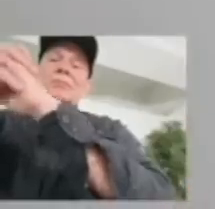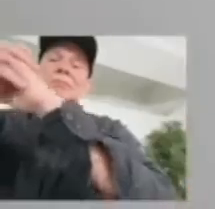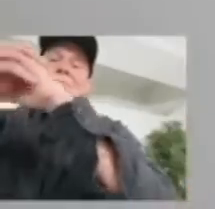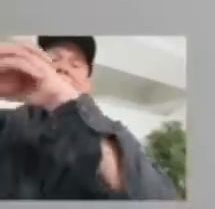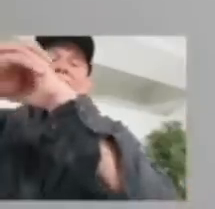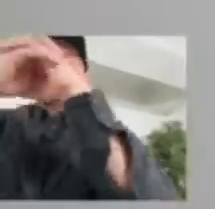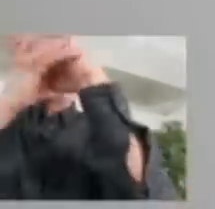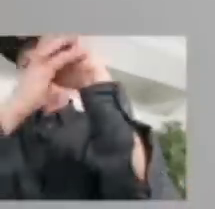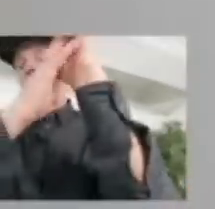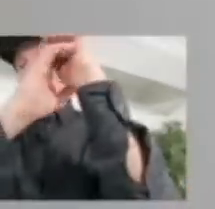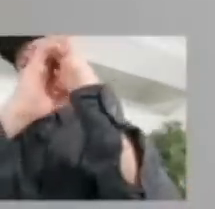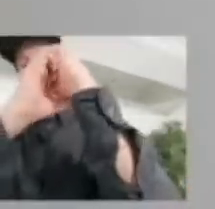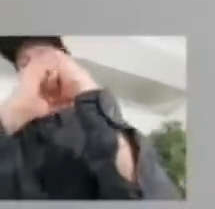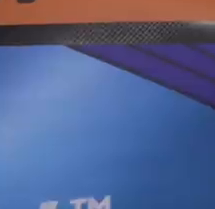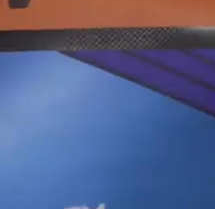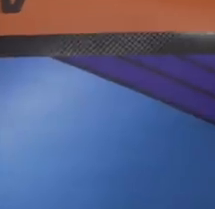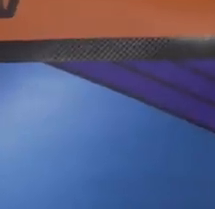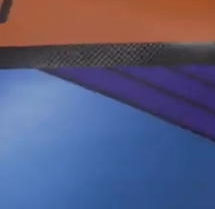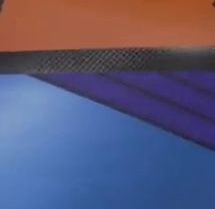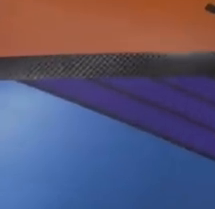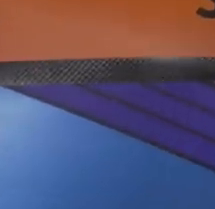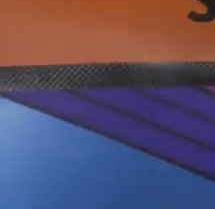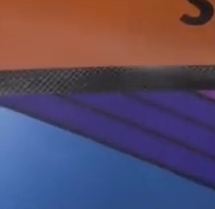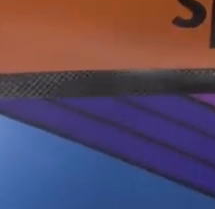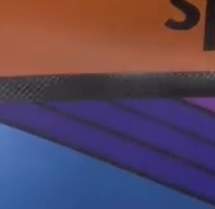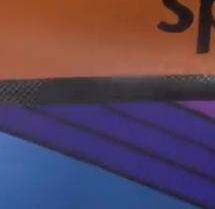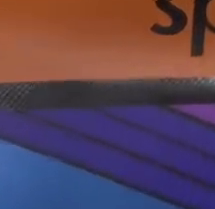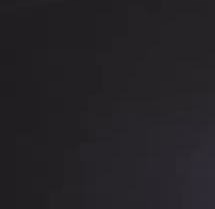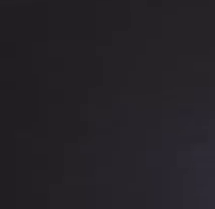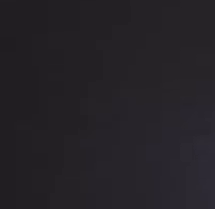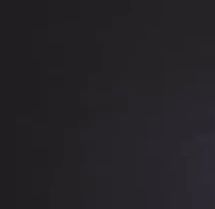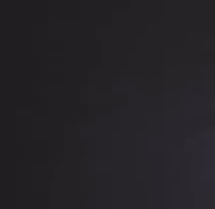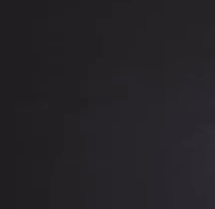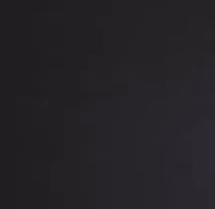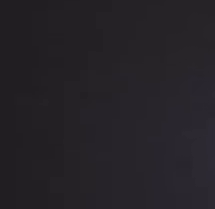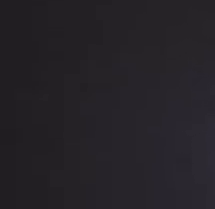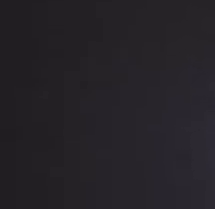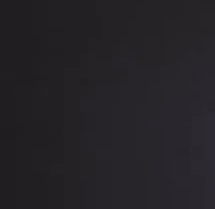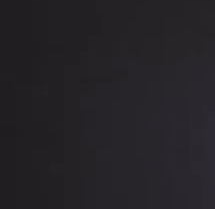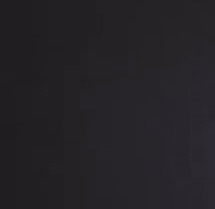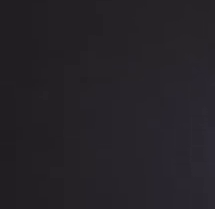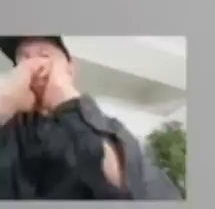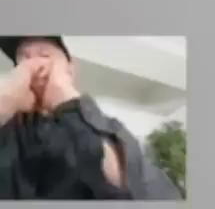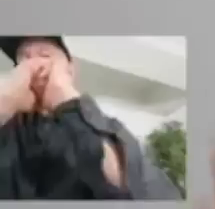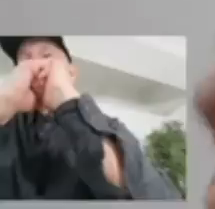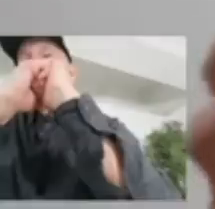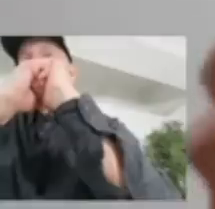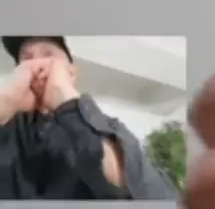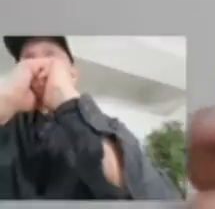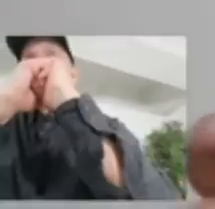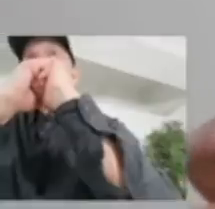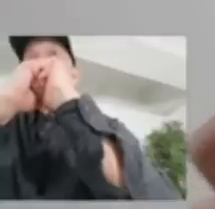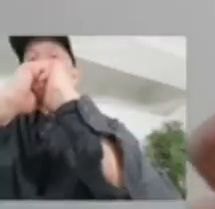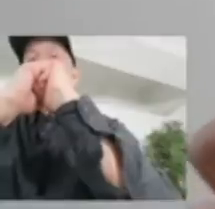Mercedes brake-by-wire system, which I doubt. It could be something to do with what Daniel Ricciardo likes in terms of brakes. The